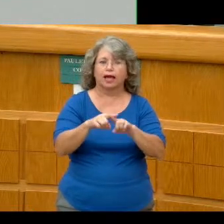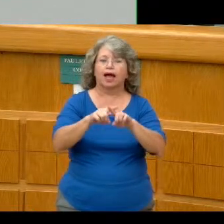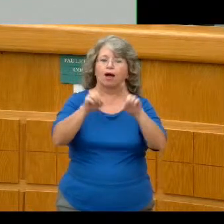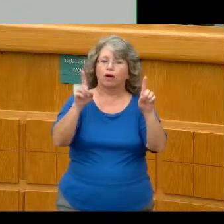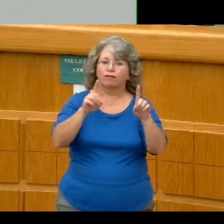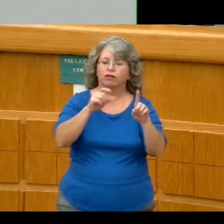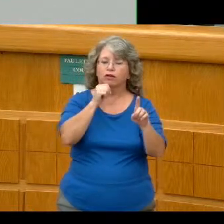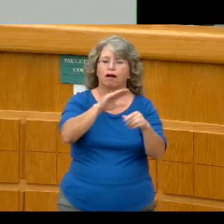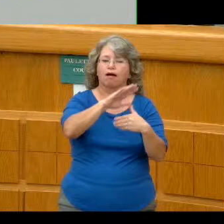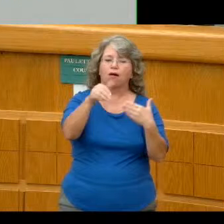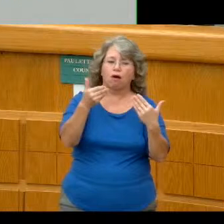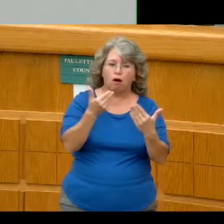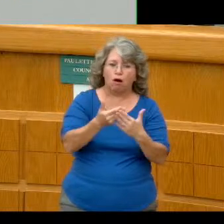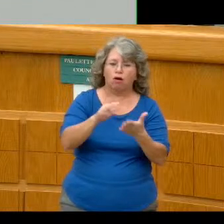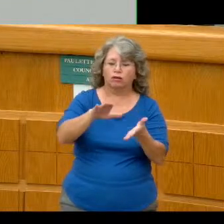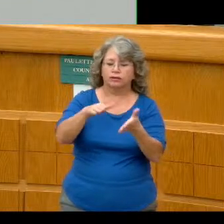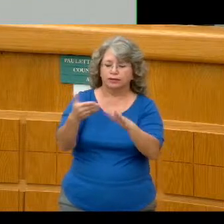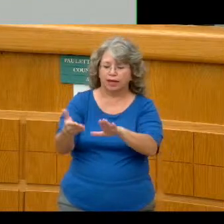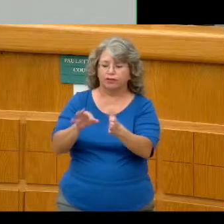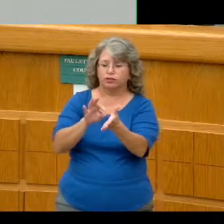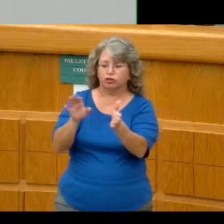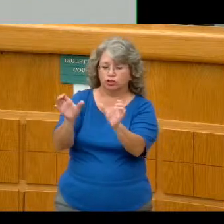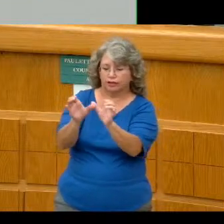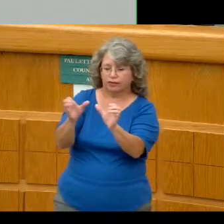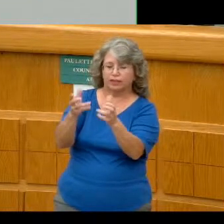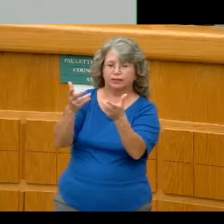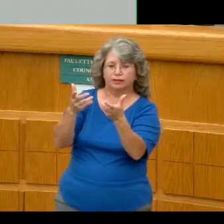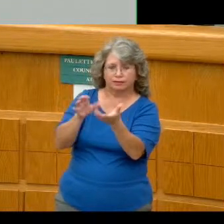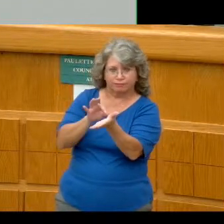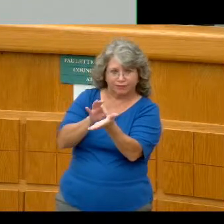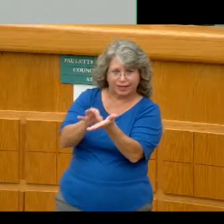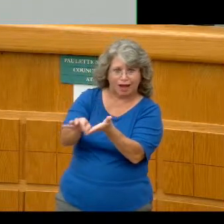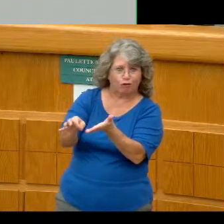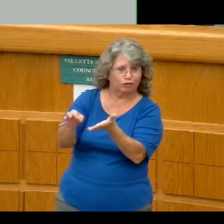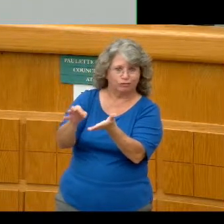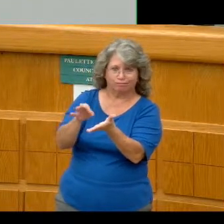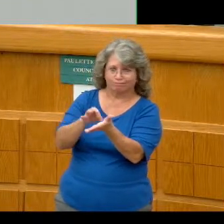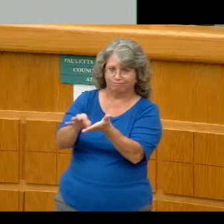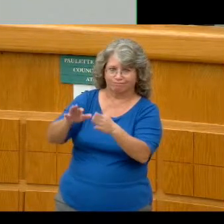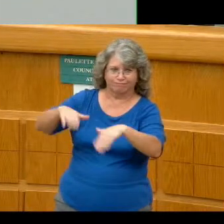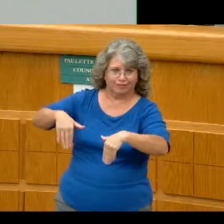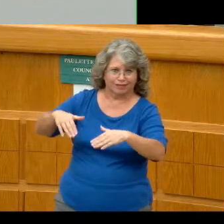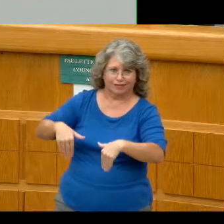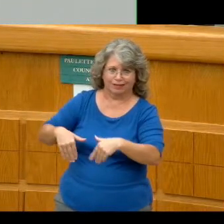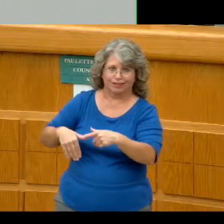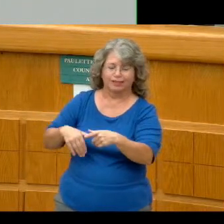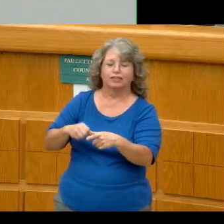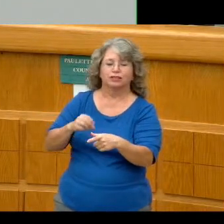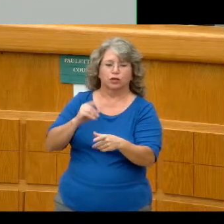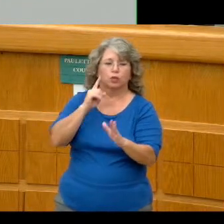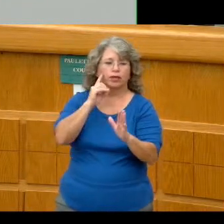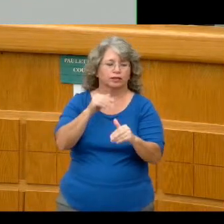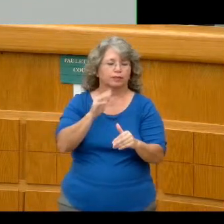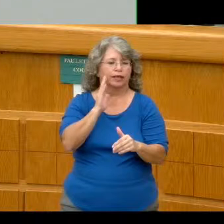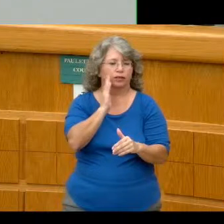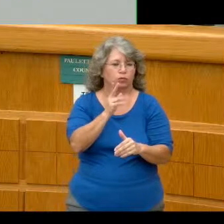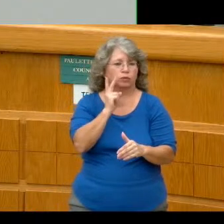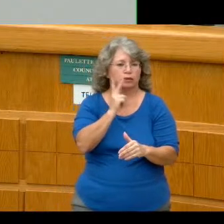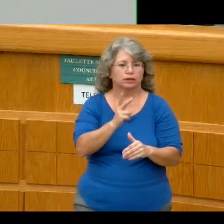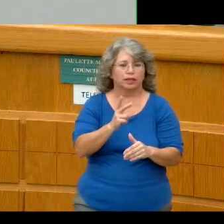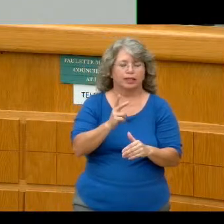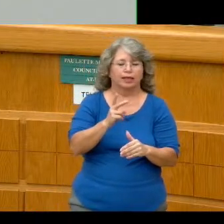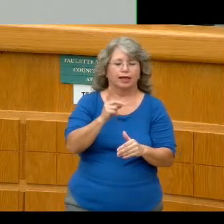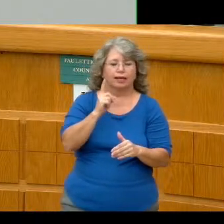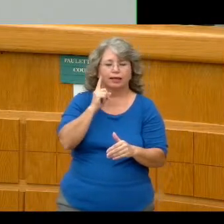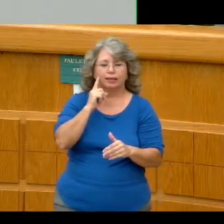yet. And so we expect that there will be some increases. Just like since last week, if you look, the curve will look almost exactly the